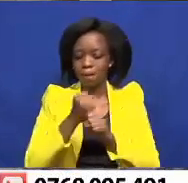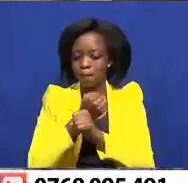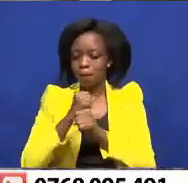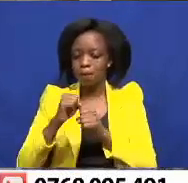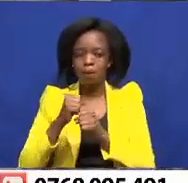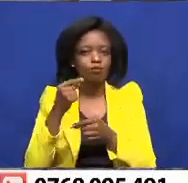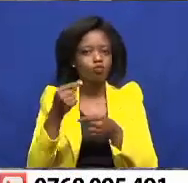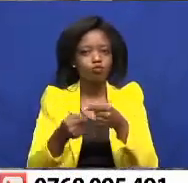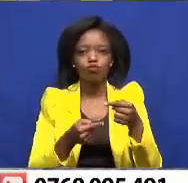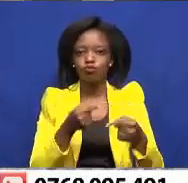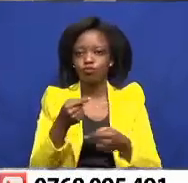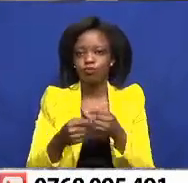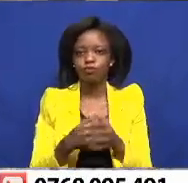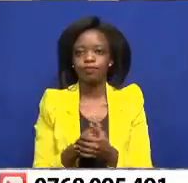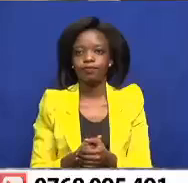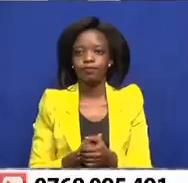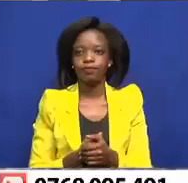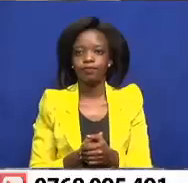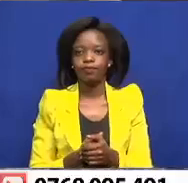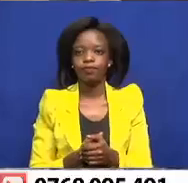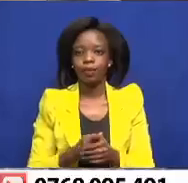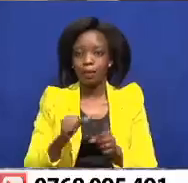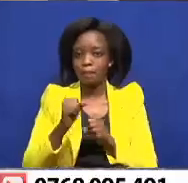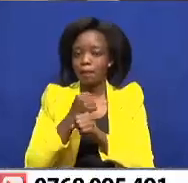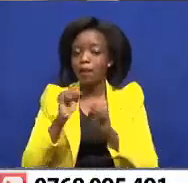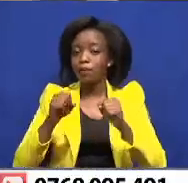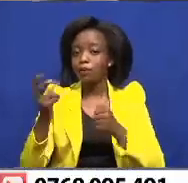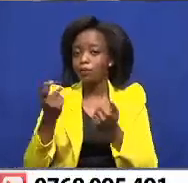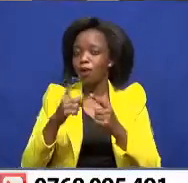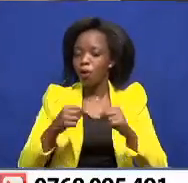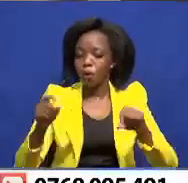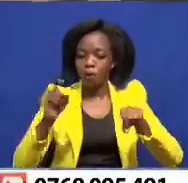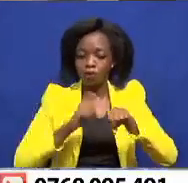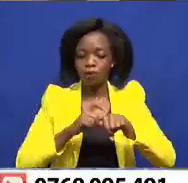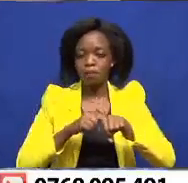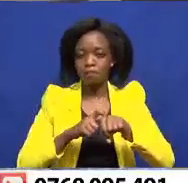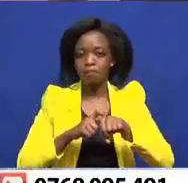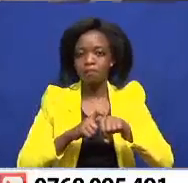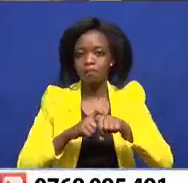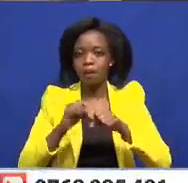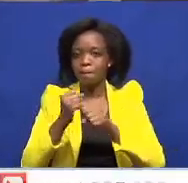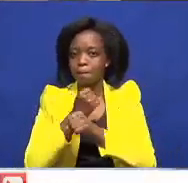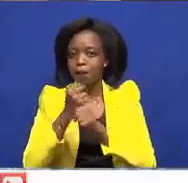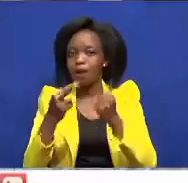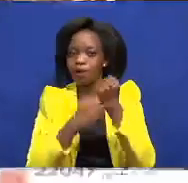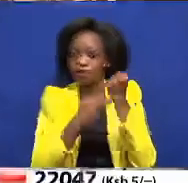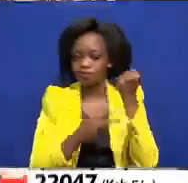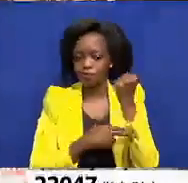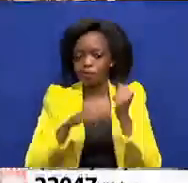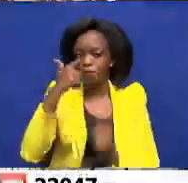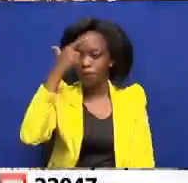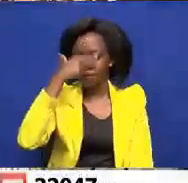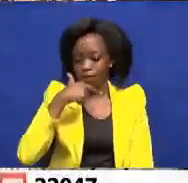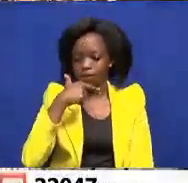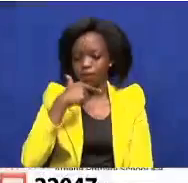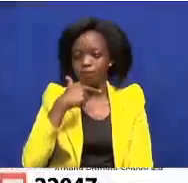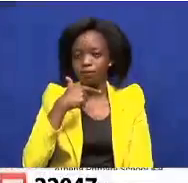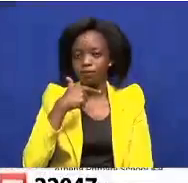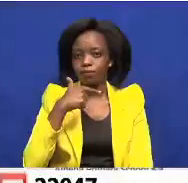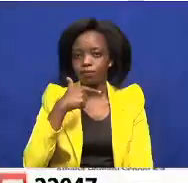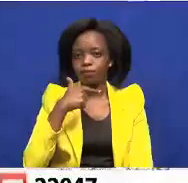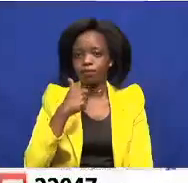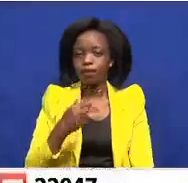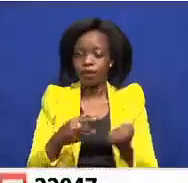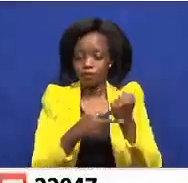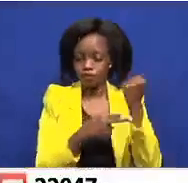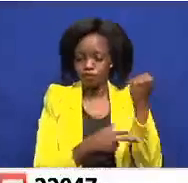is still going on. The construction might take the entire period the construction of Thika Road took. The